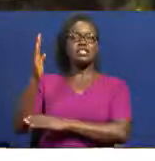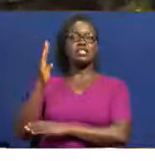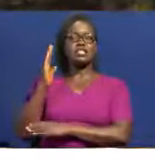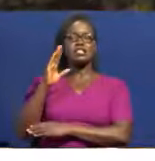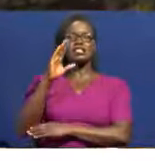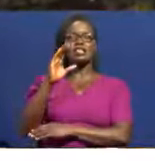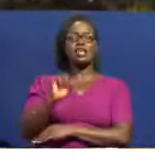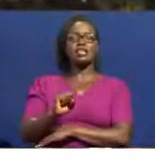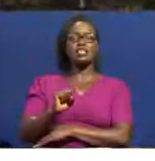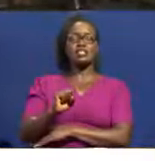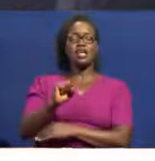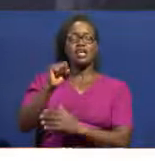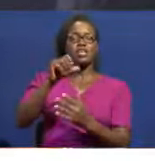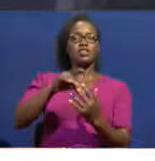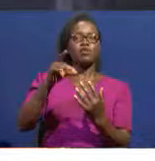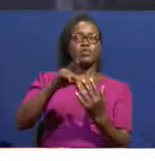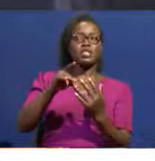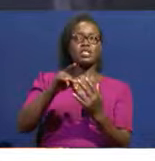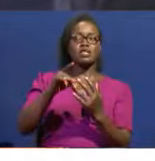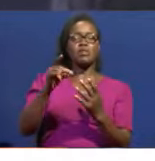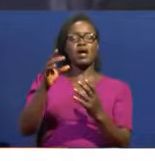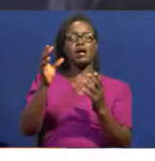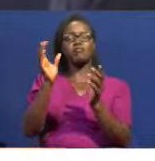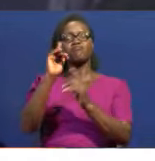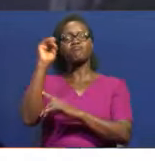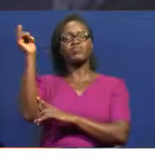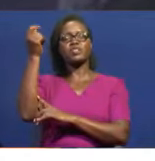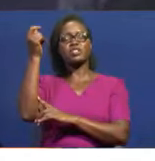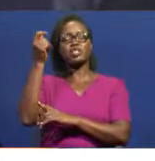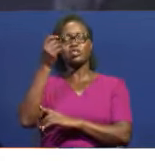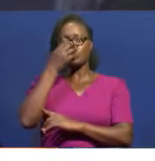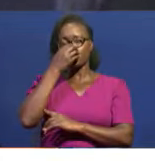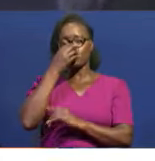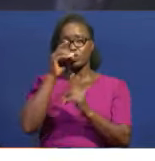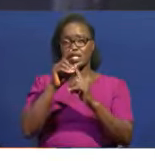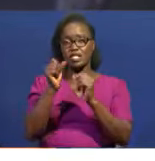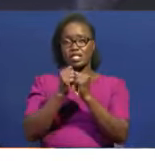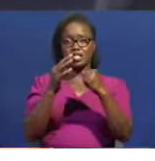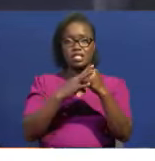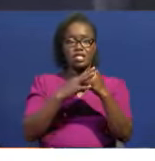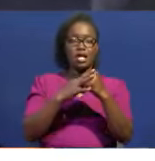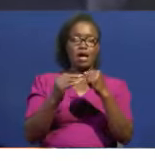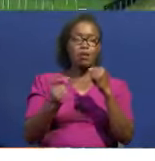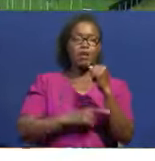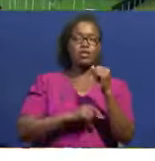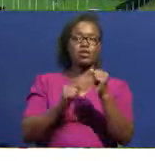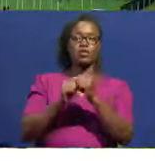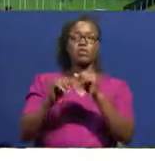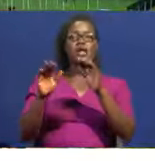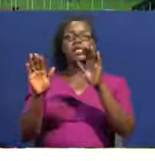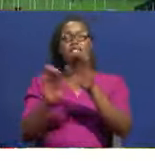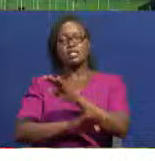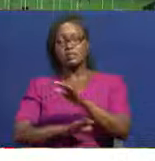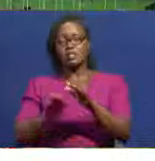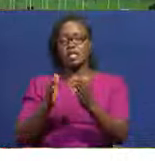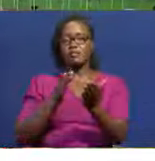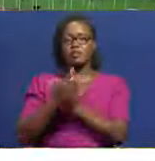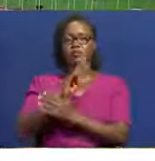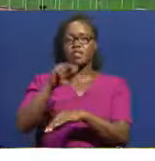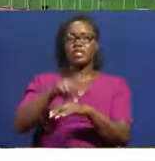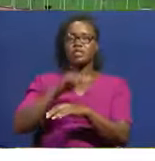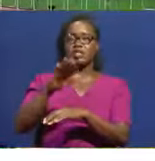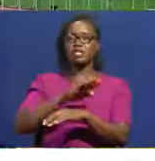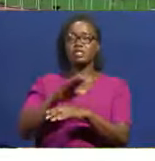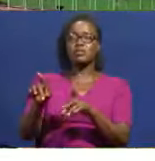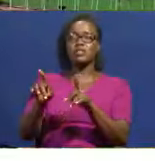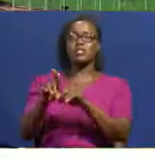Secretary, was nominated by President William Ruto on 18th of October to deputize him and approved by the National Assembly on